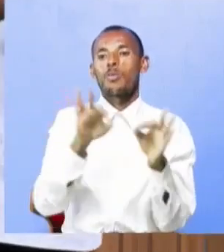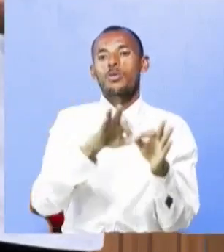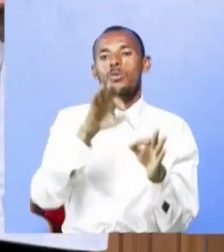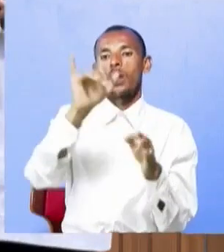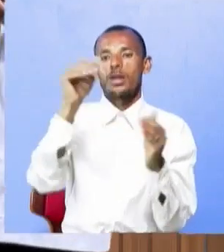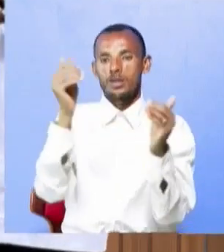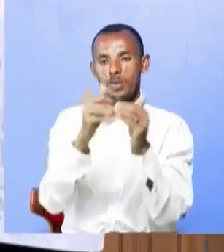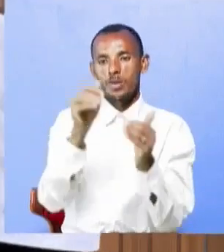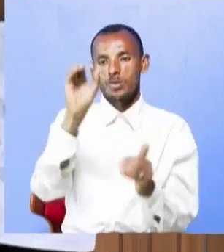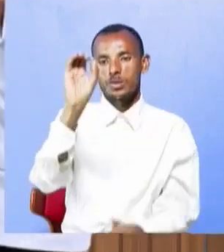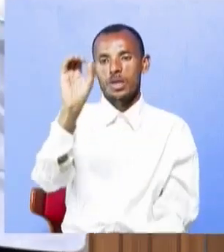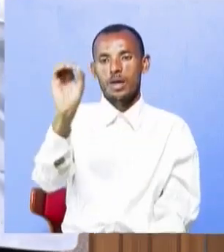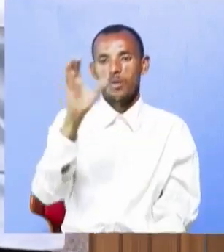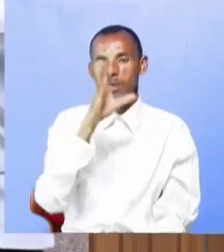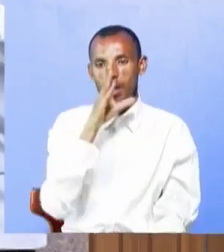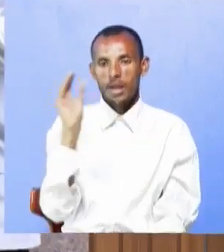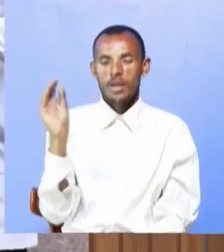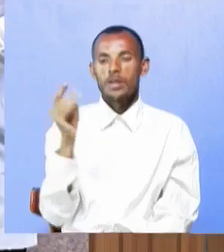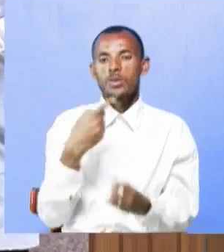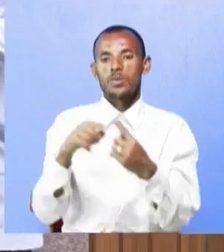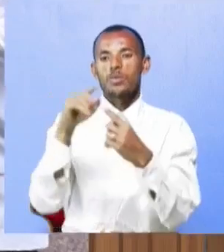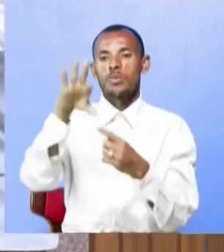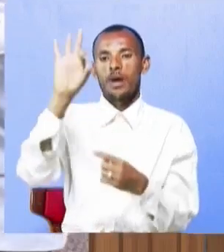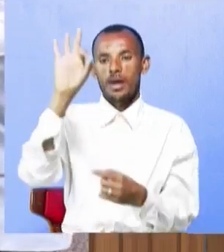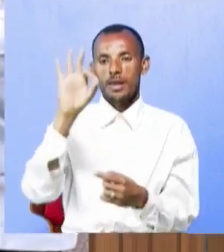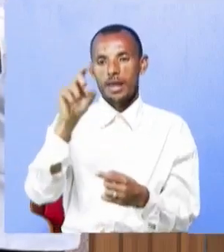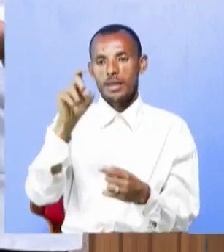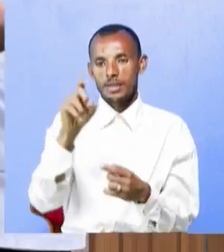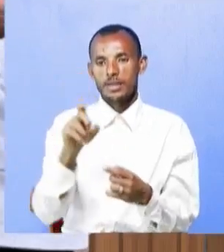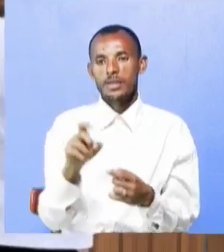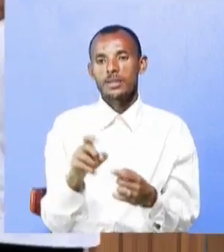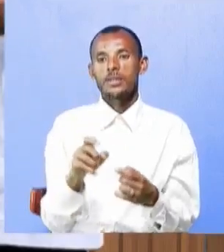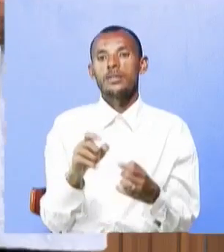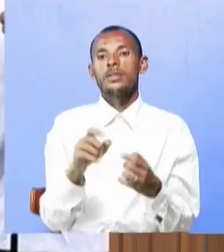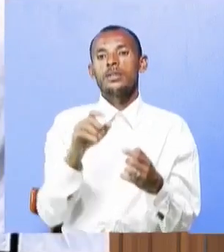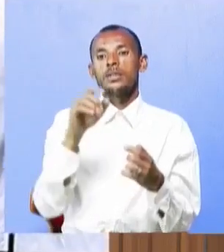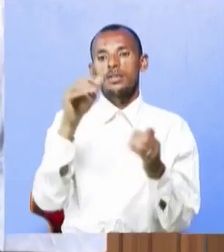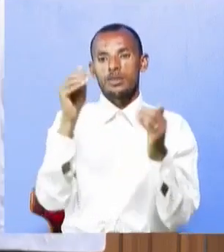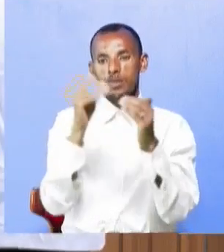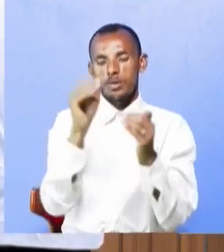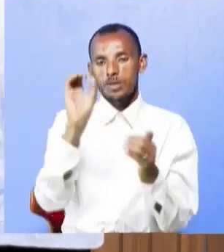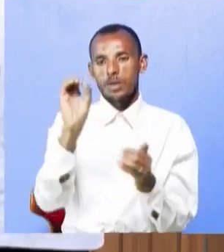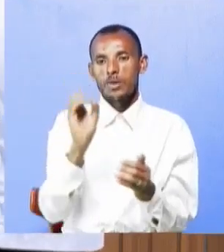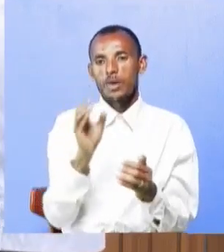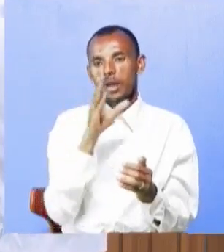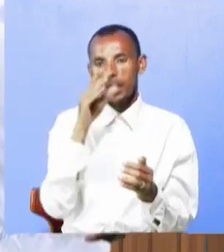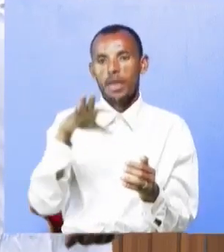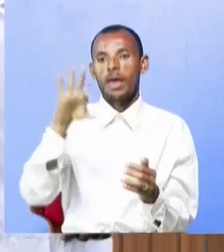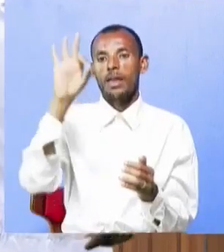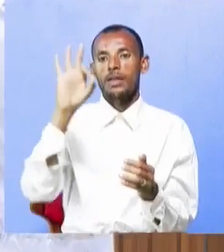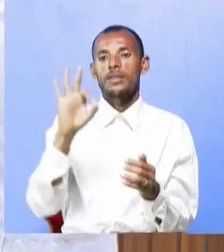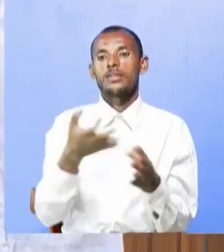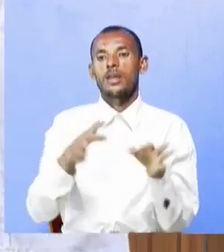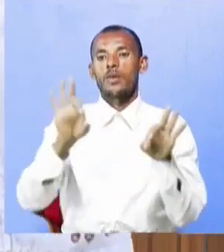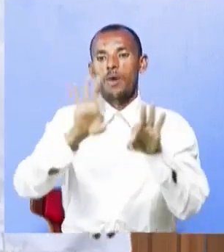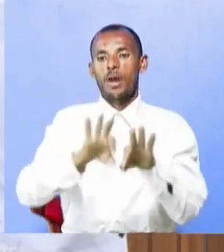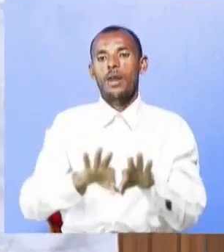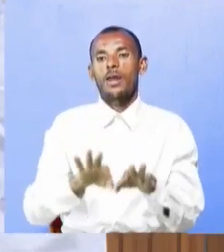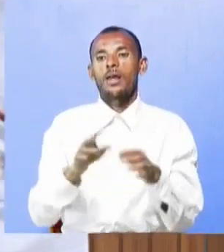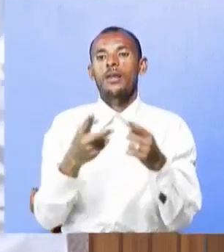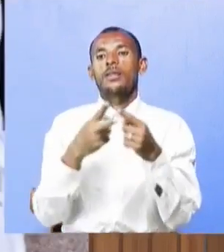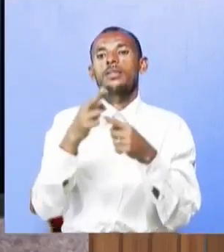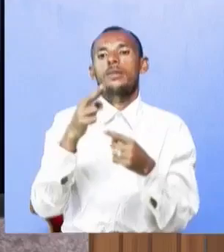equals to 0, and to find the y-intercept, put x is equals to 0, and obtain the required